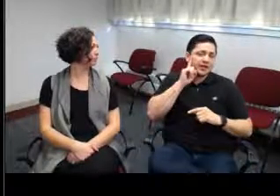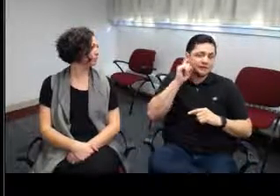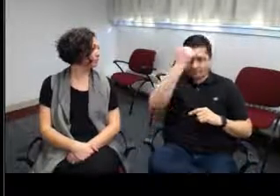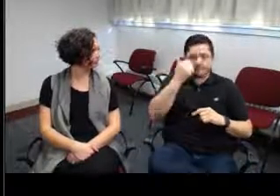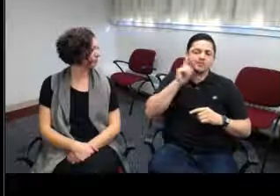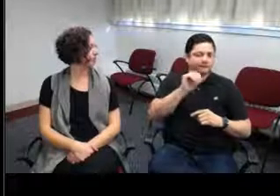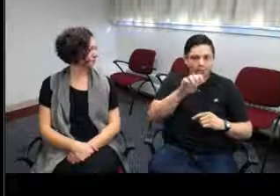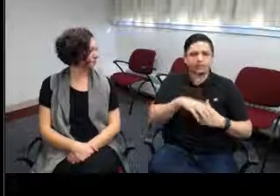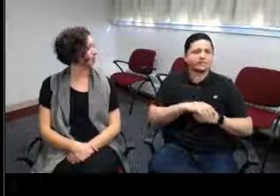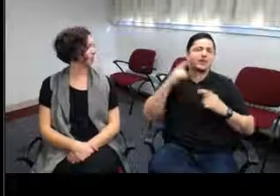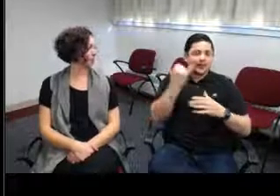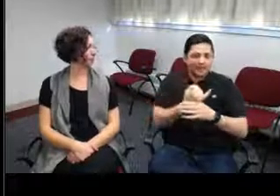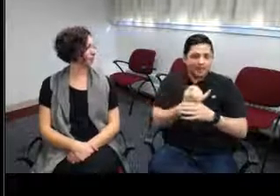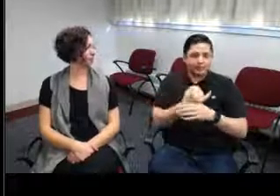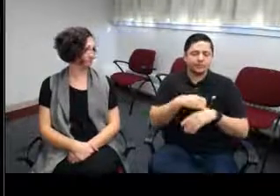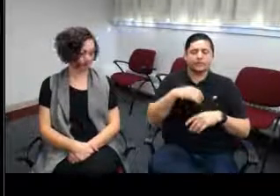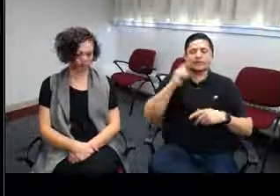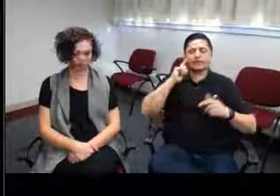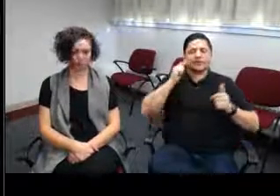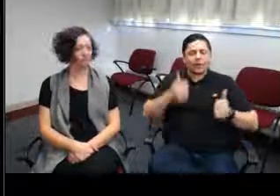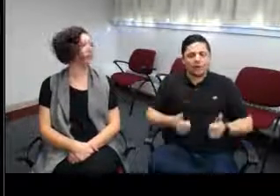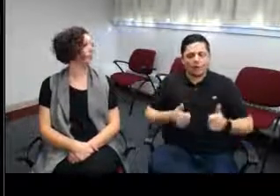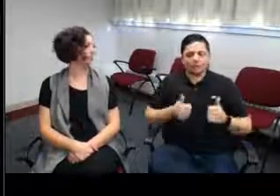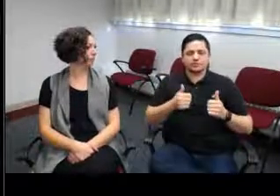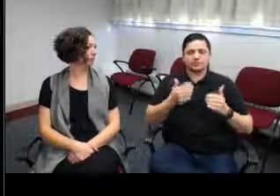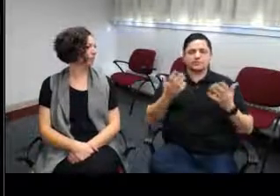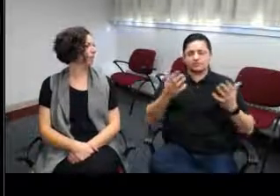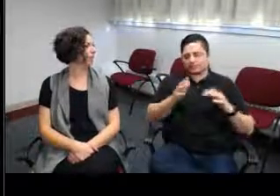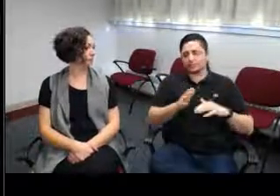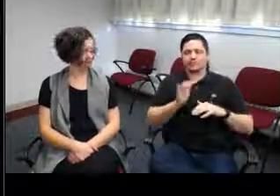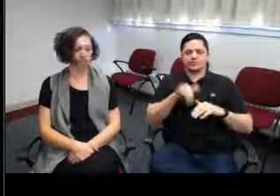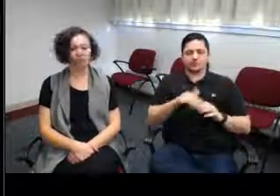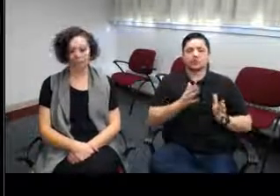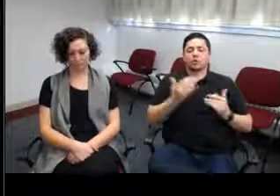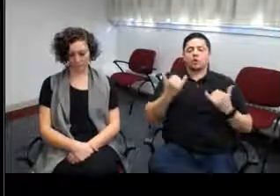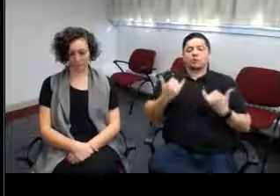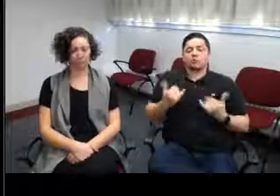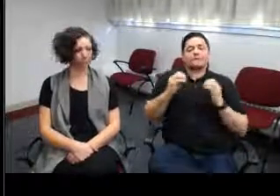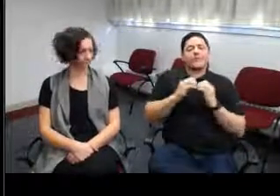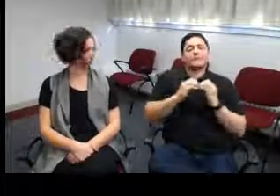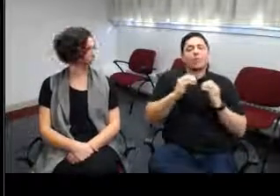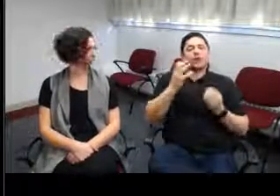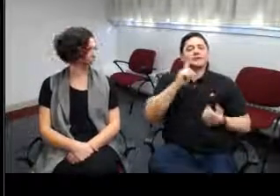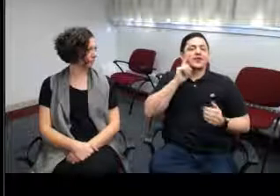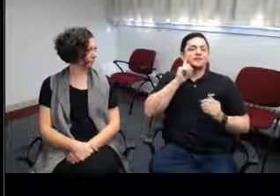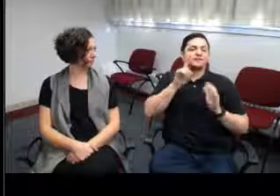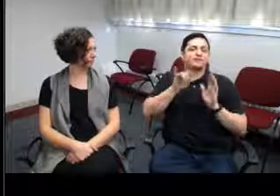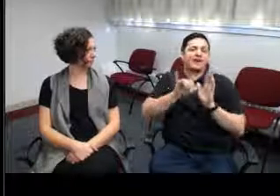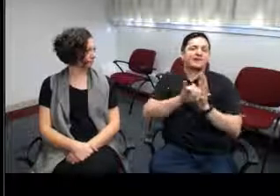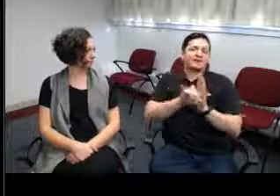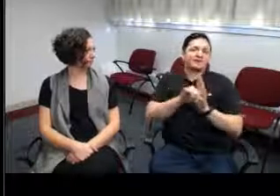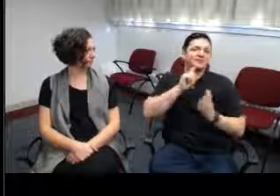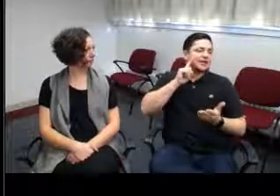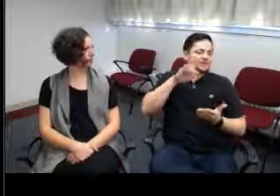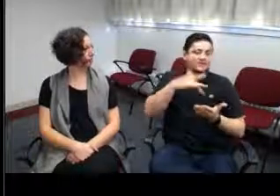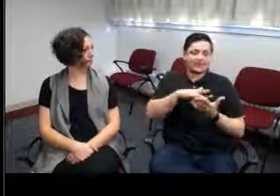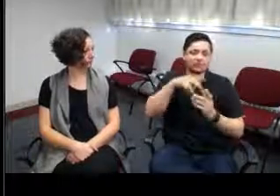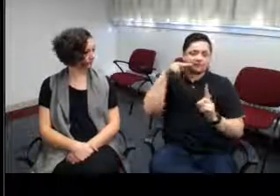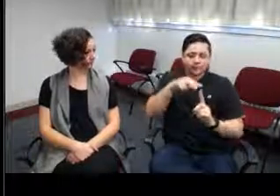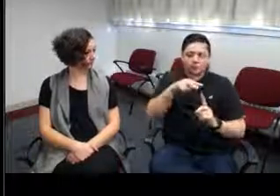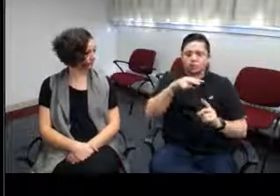deafness, including old terms like deaf and dumb, hearing impaired, hearing loss, as opposed